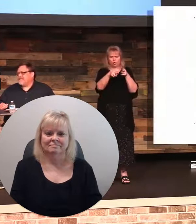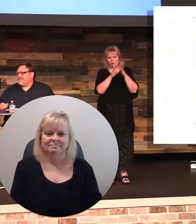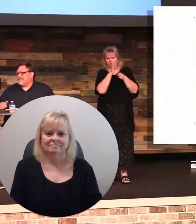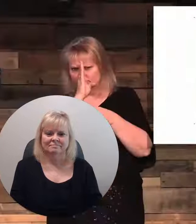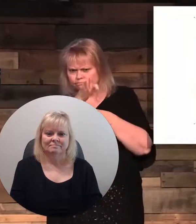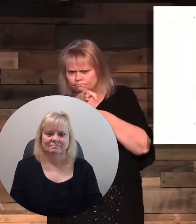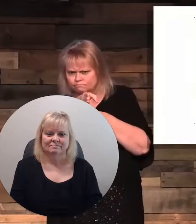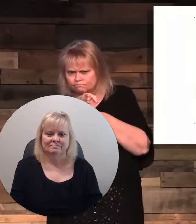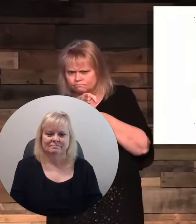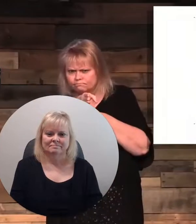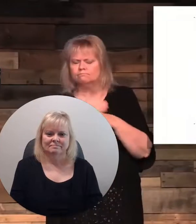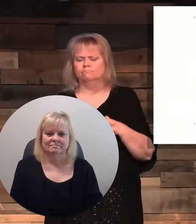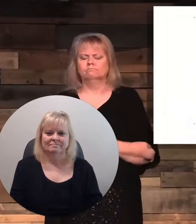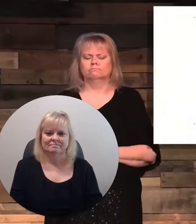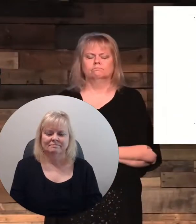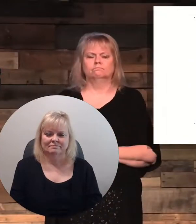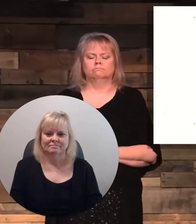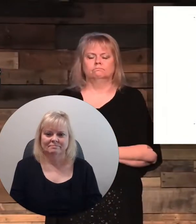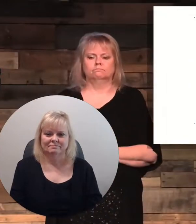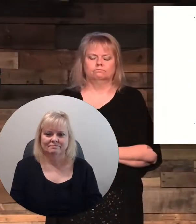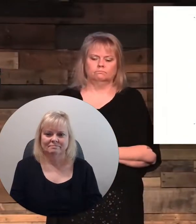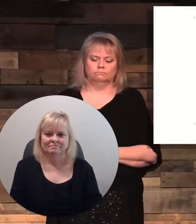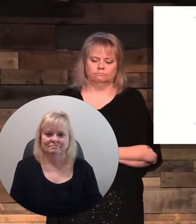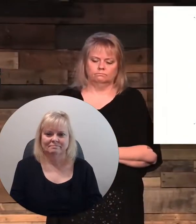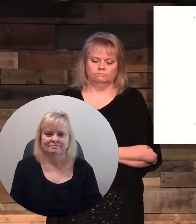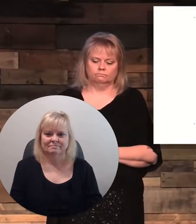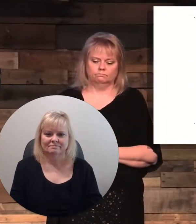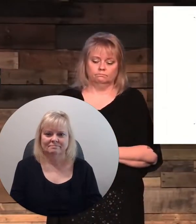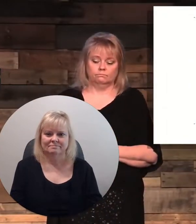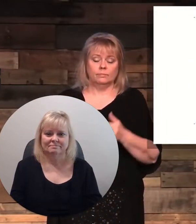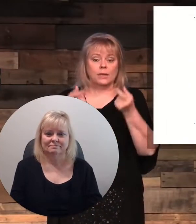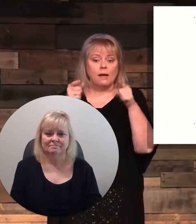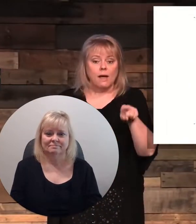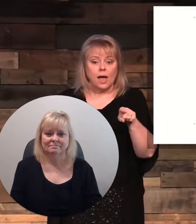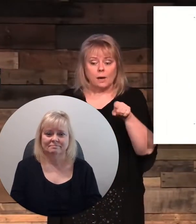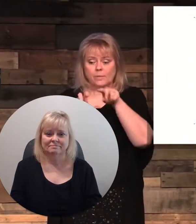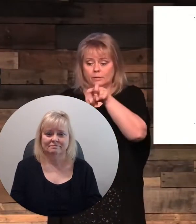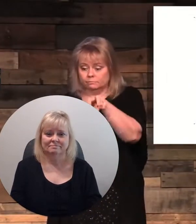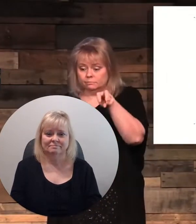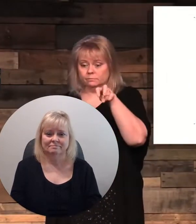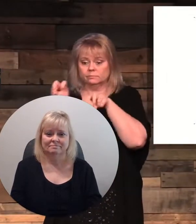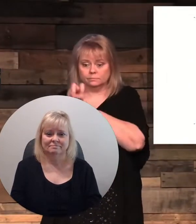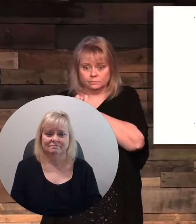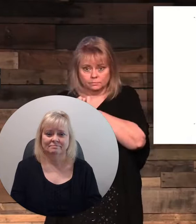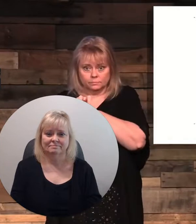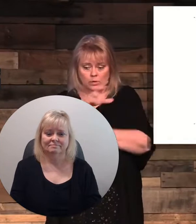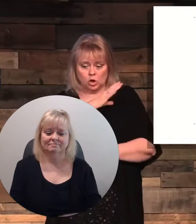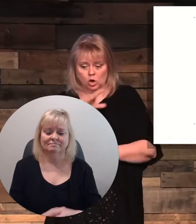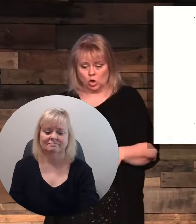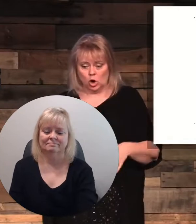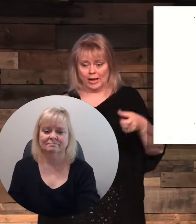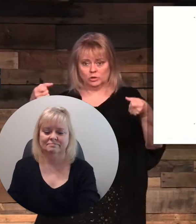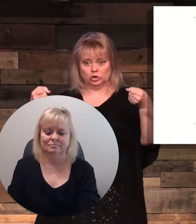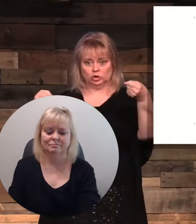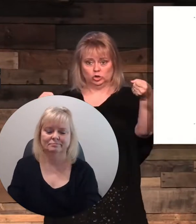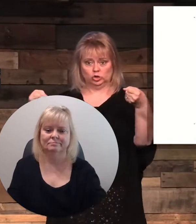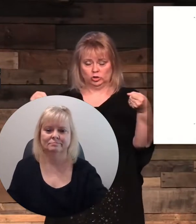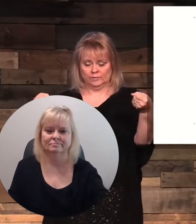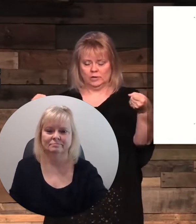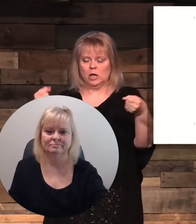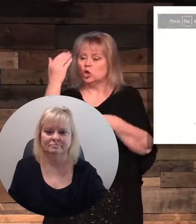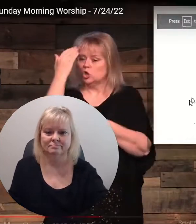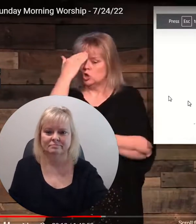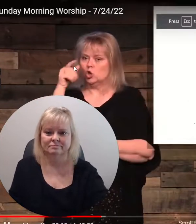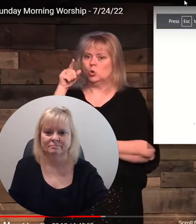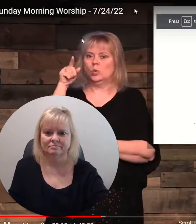two points. But when Christ took the lead, I learned that Jesus knew